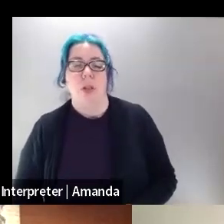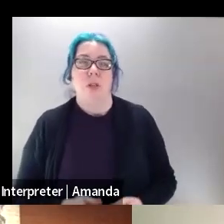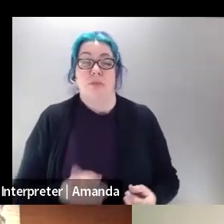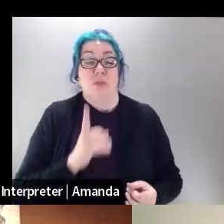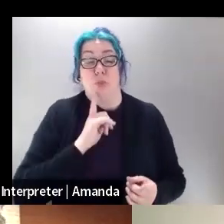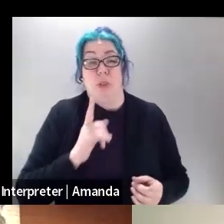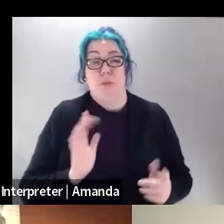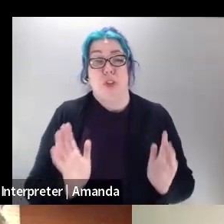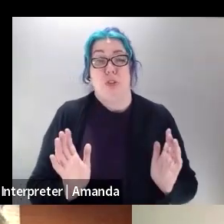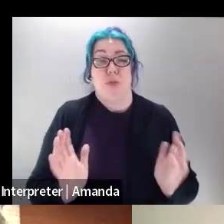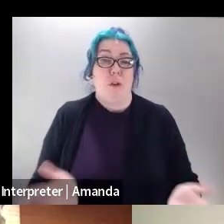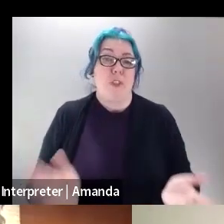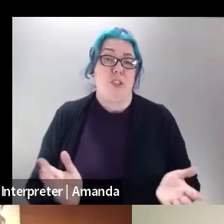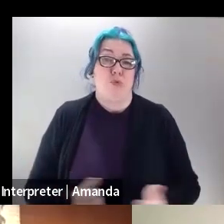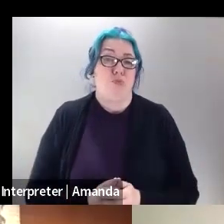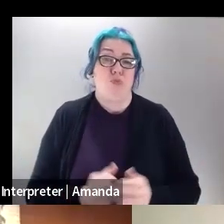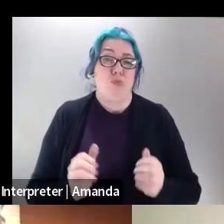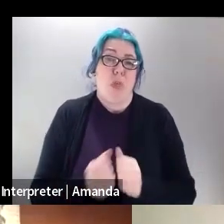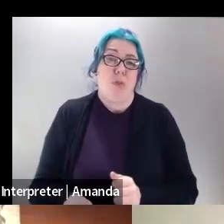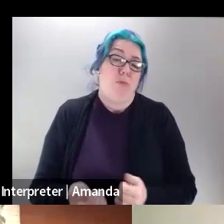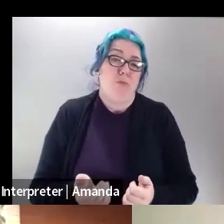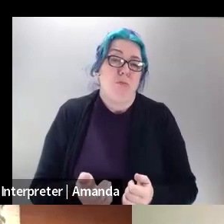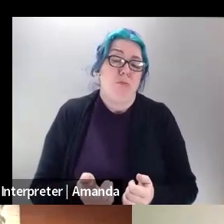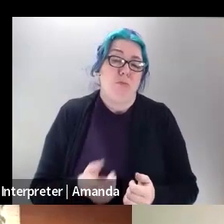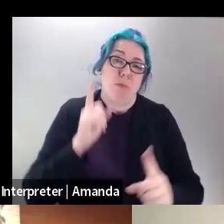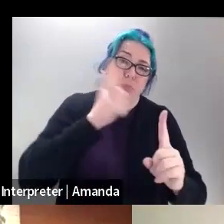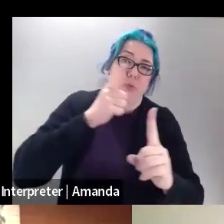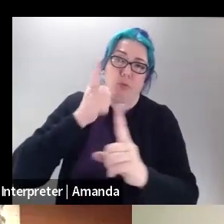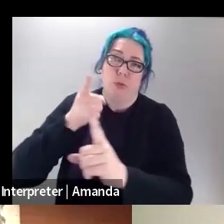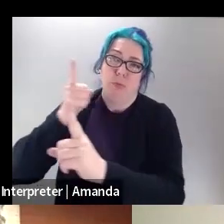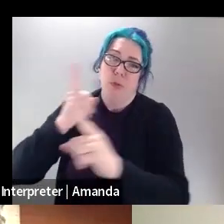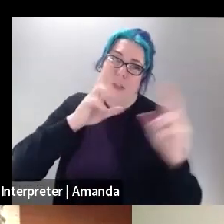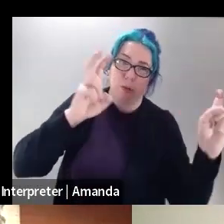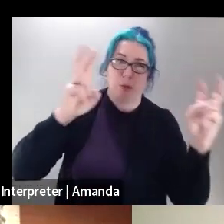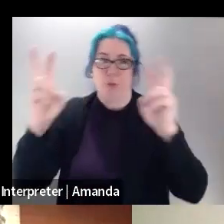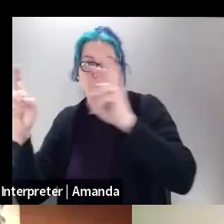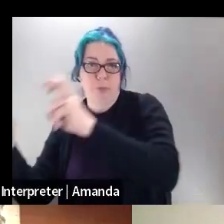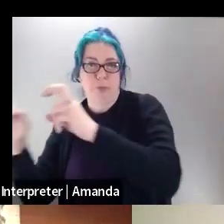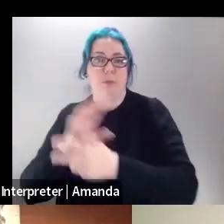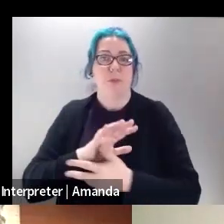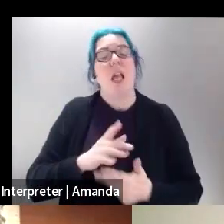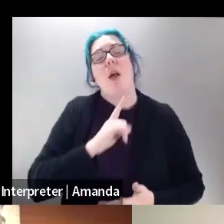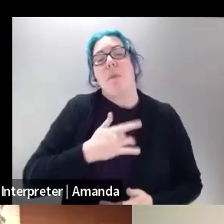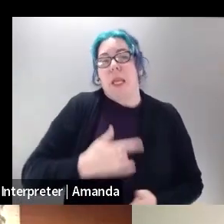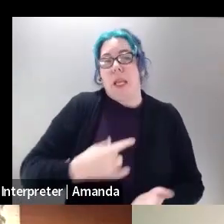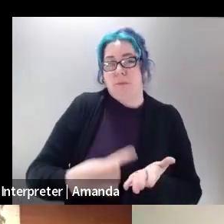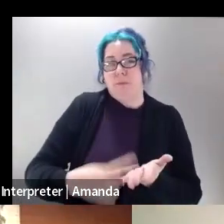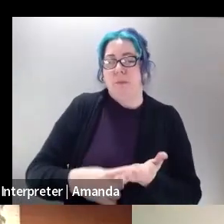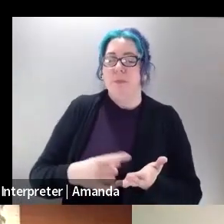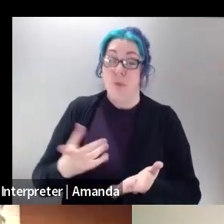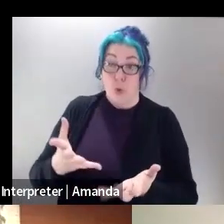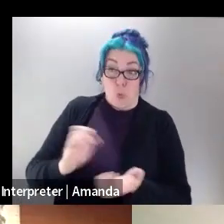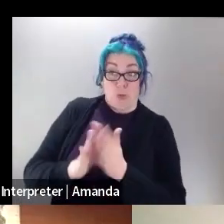with some buckets, primarily around what do you need to be your best self in the rehearsal